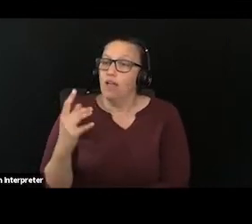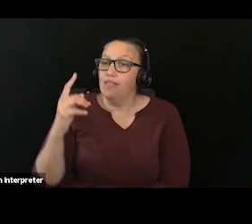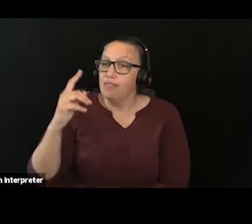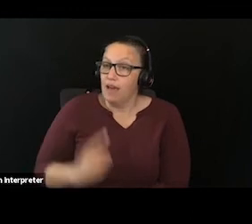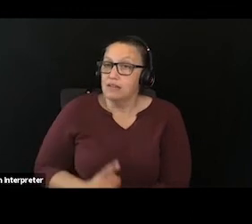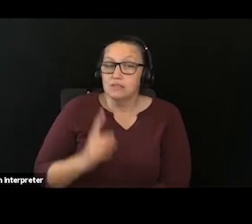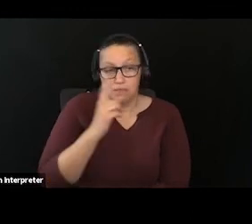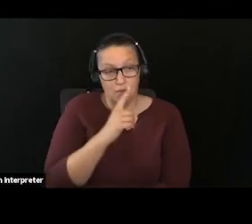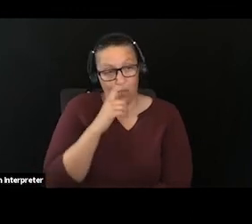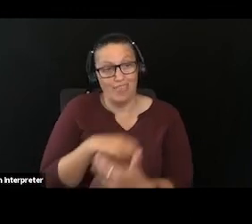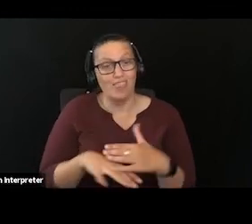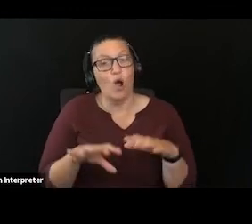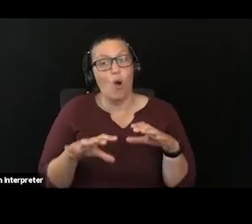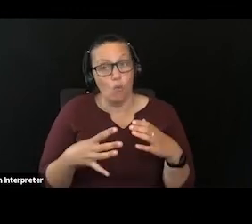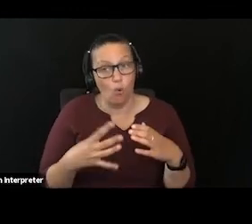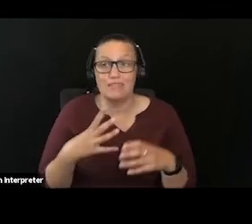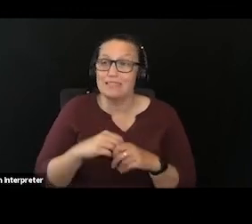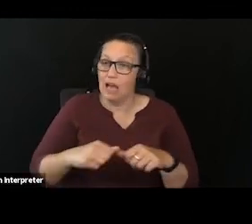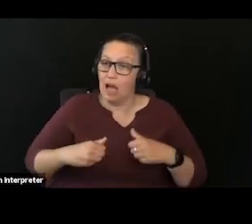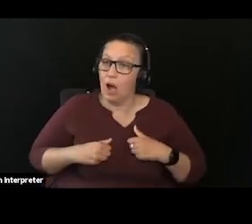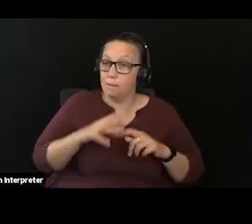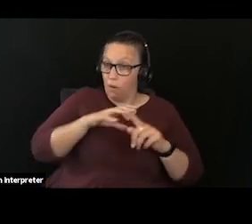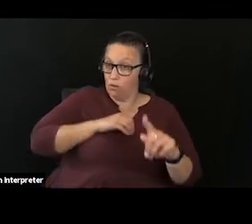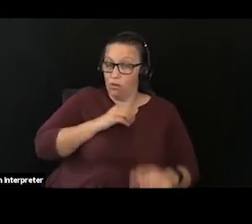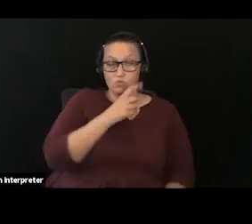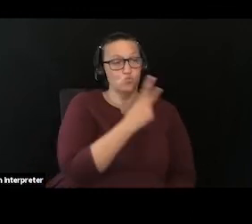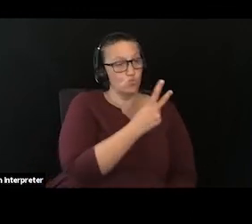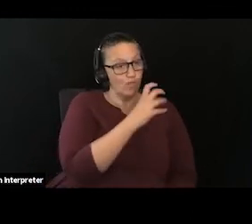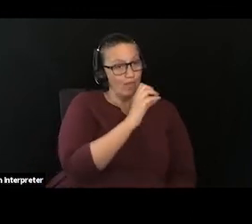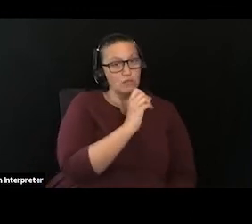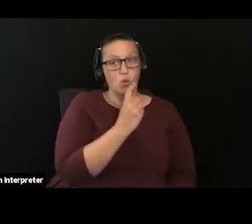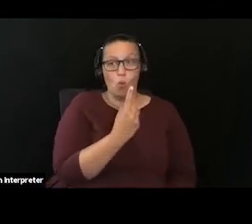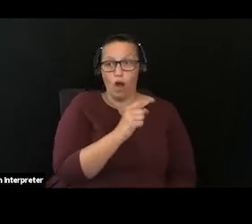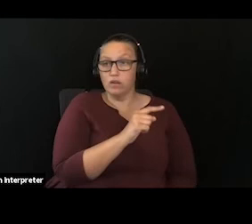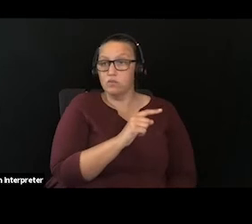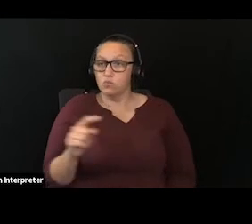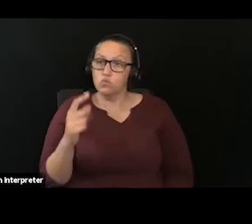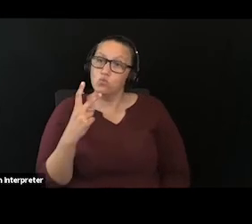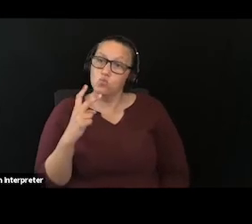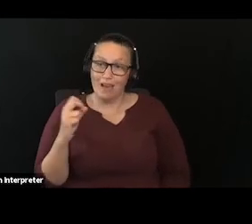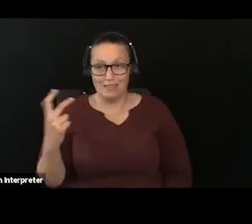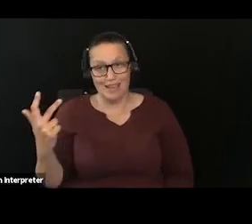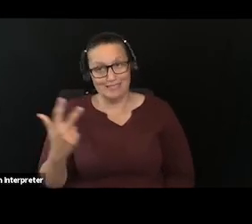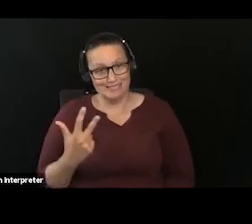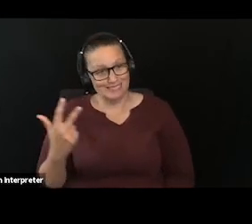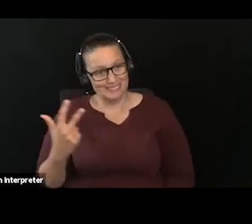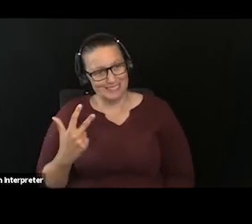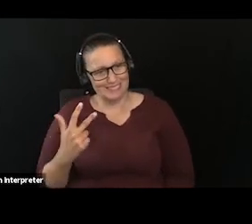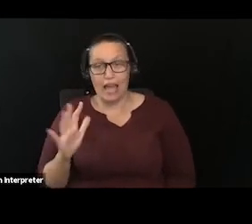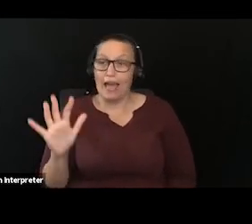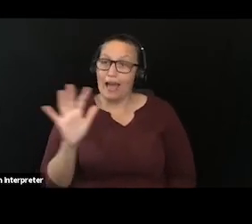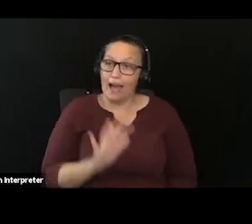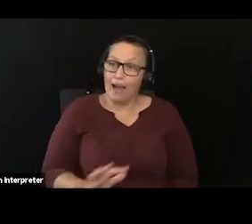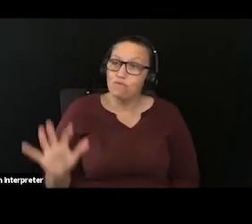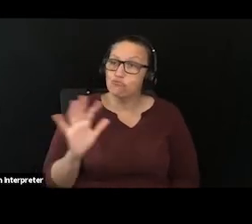our model between 2001 and 2018. An average of around 17,000 were receiving OAT